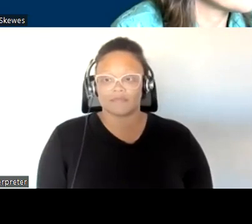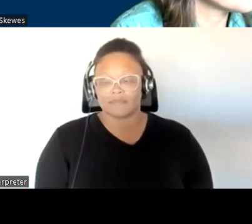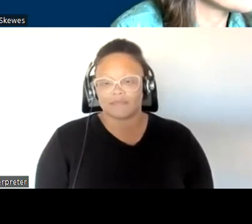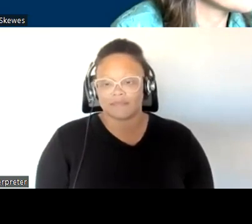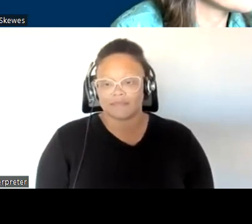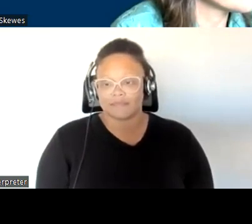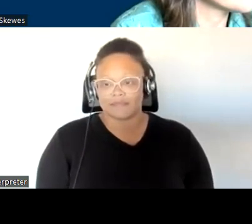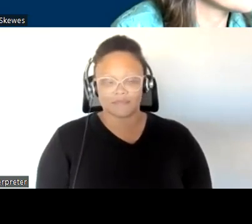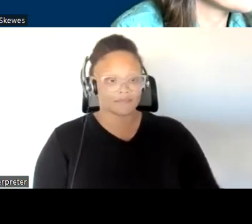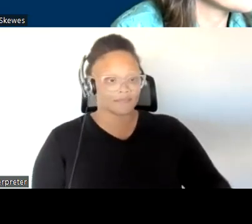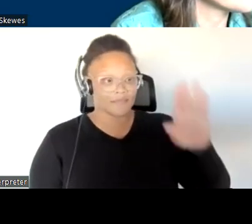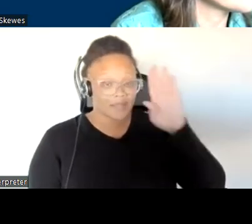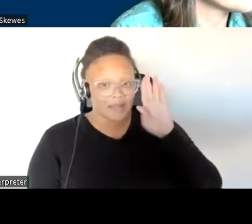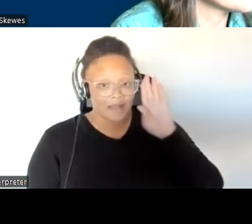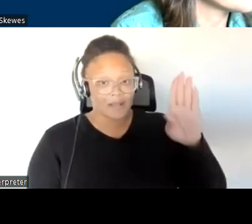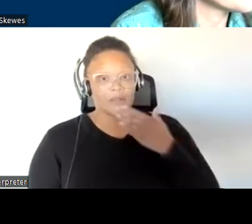Yes, hello, thank you.